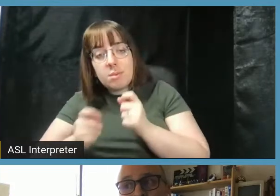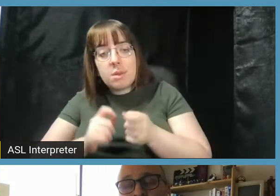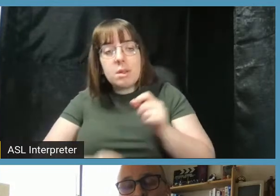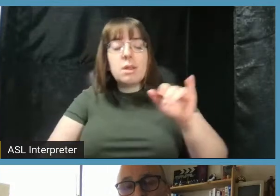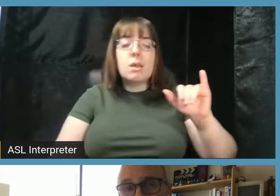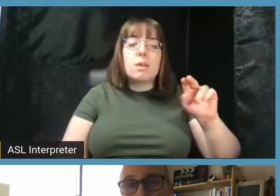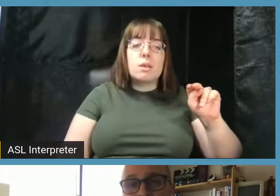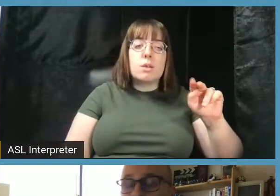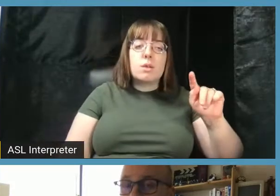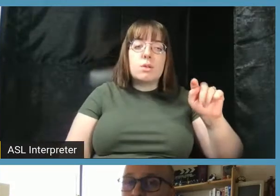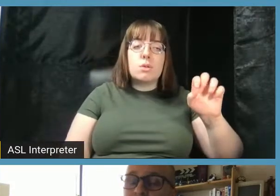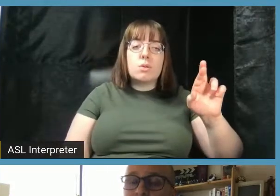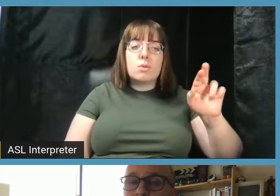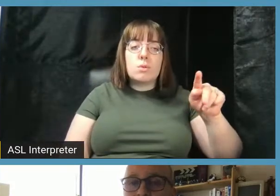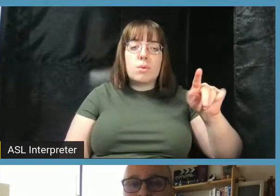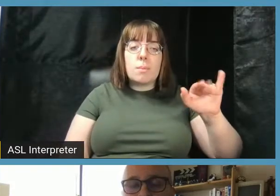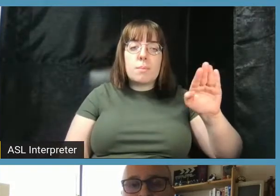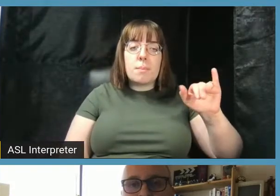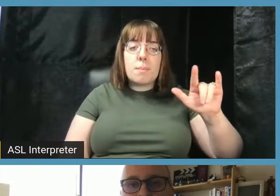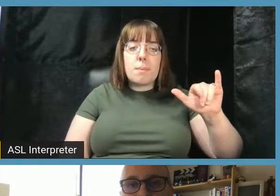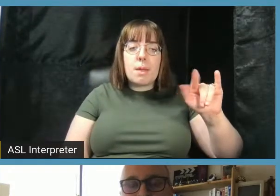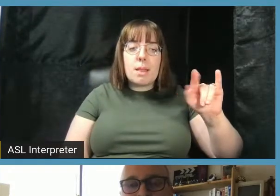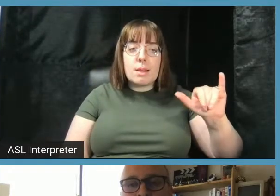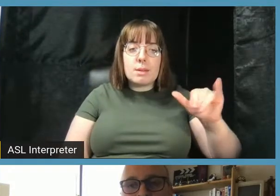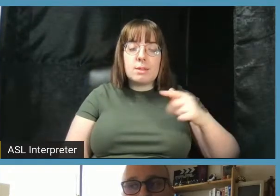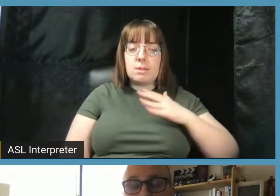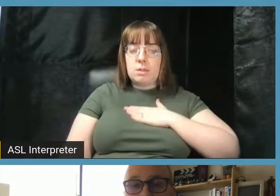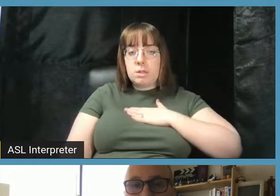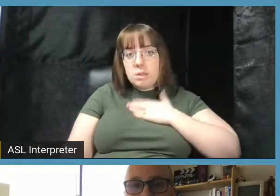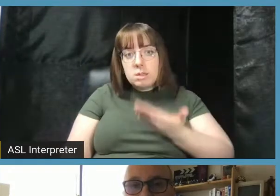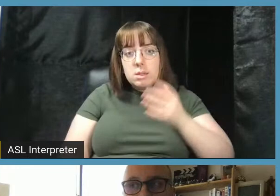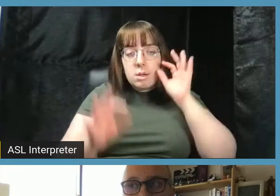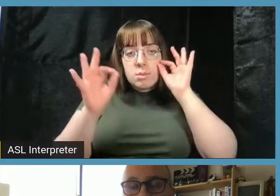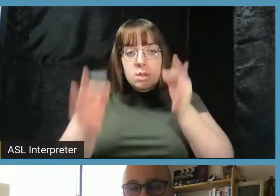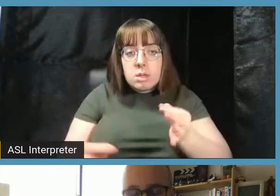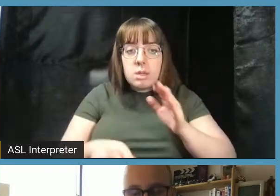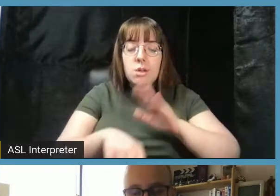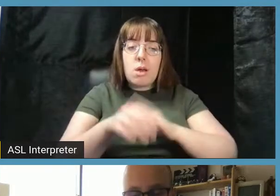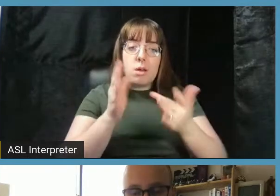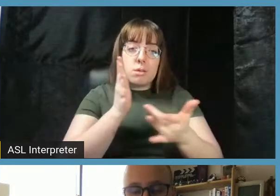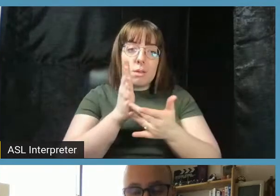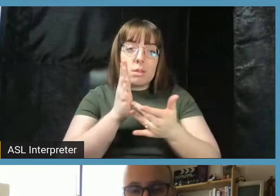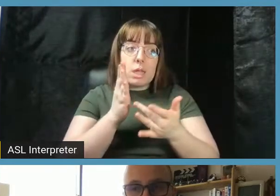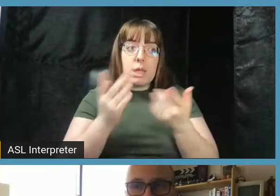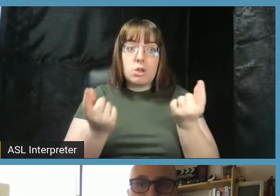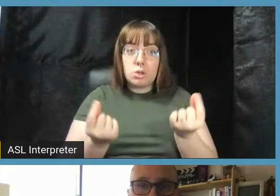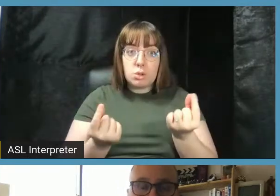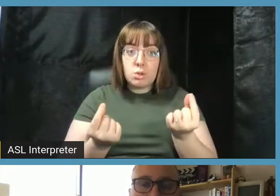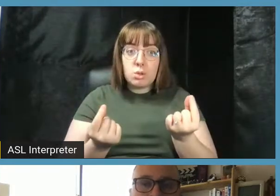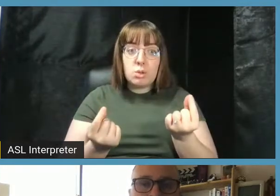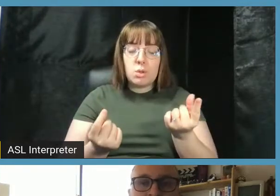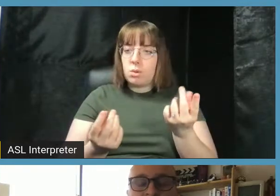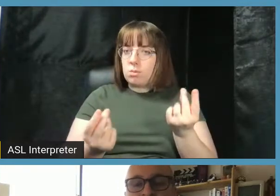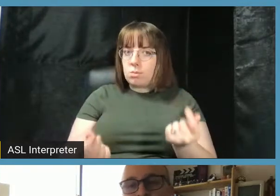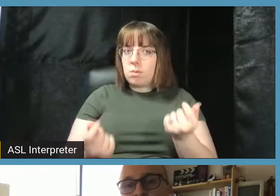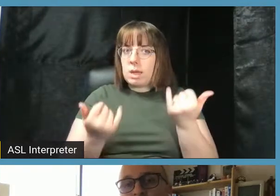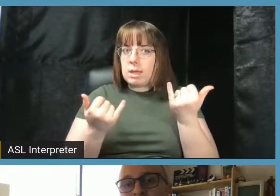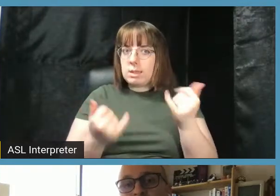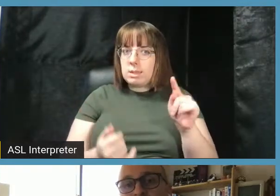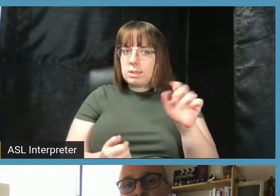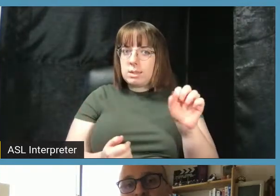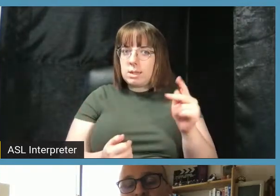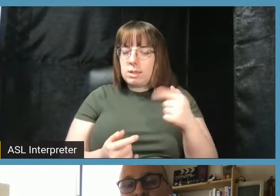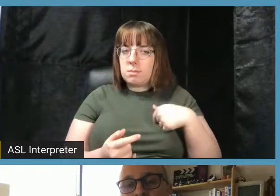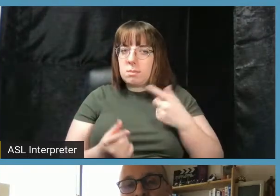et cetera. So when we make really deliberate decisions around technology and we're thinking about what is the immediate task, but with one eye on